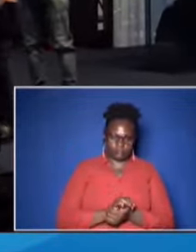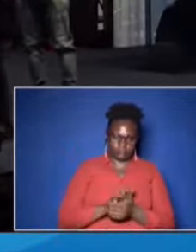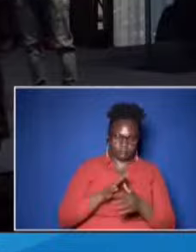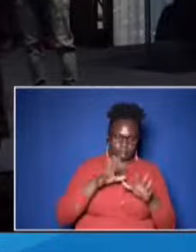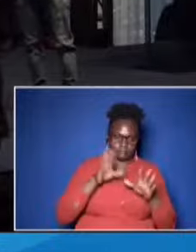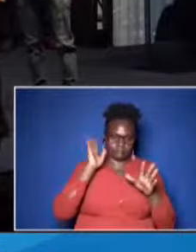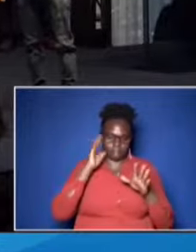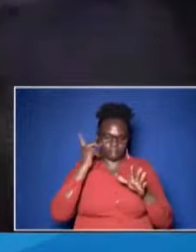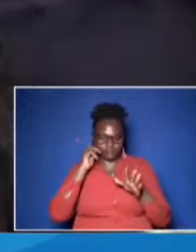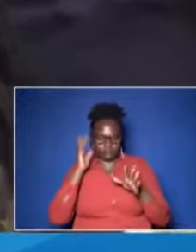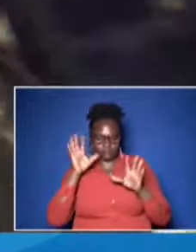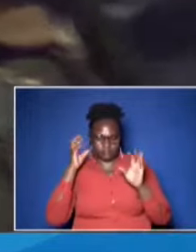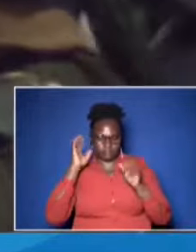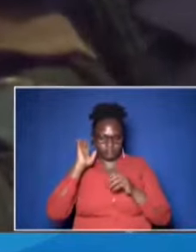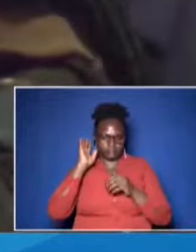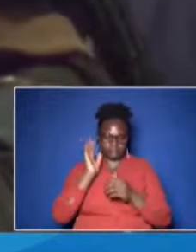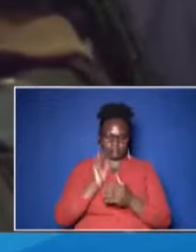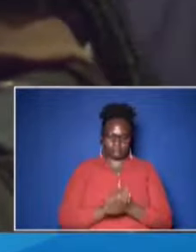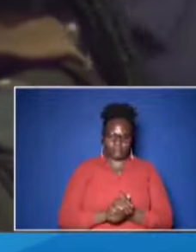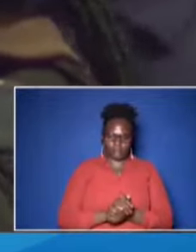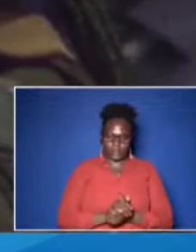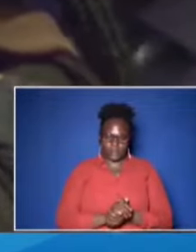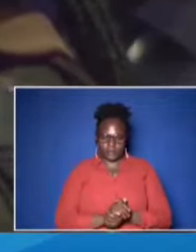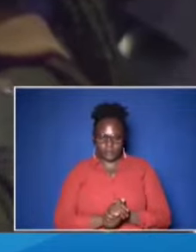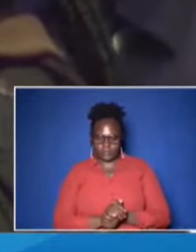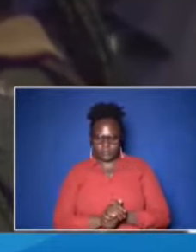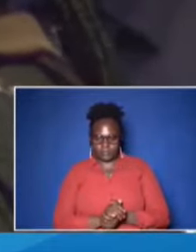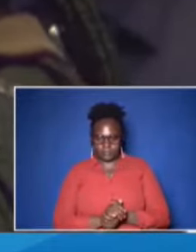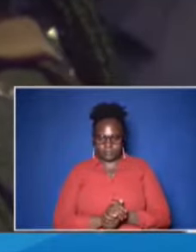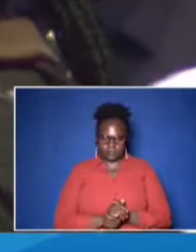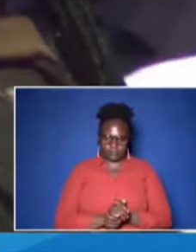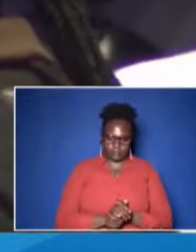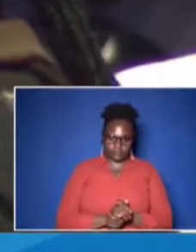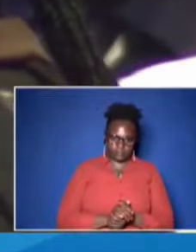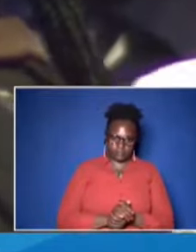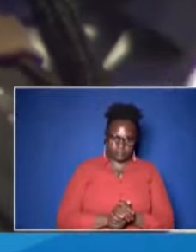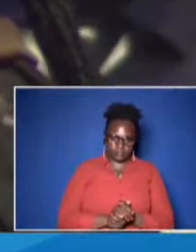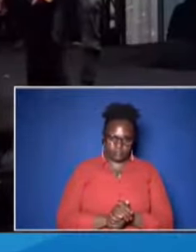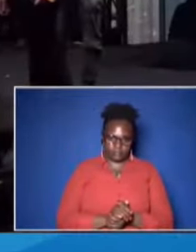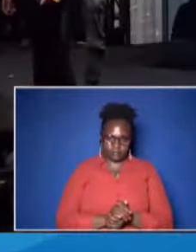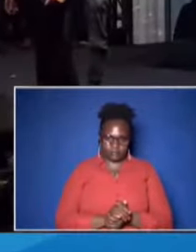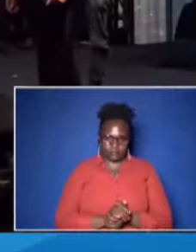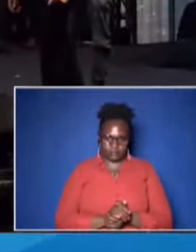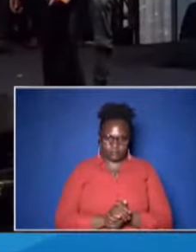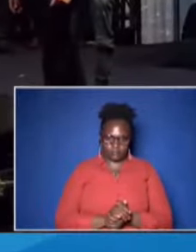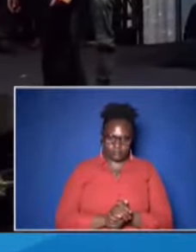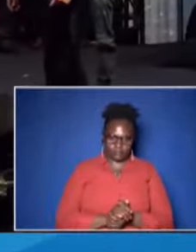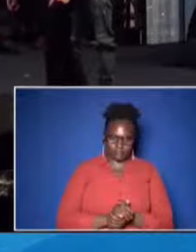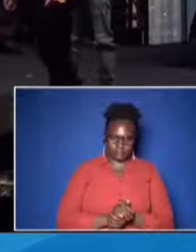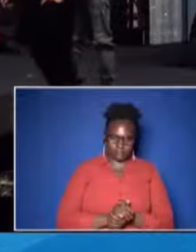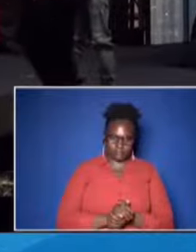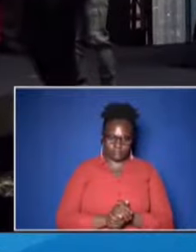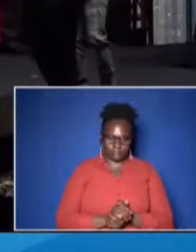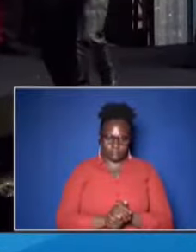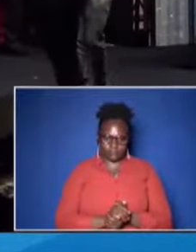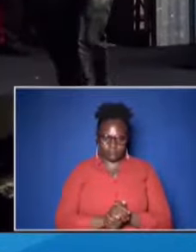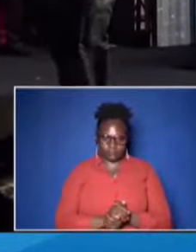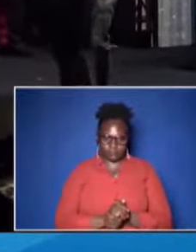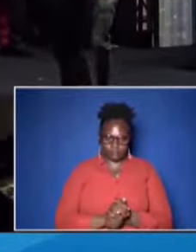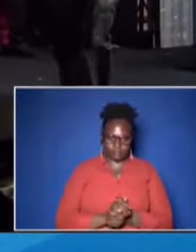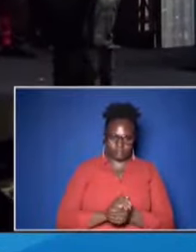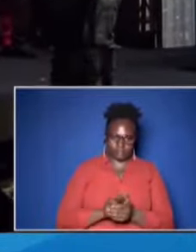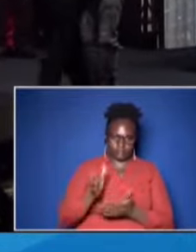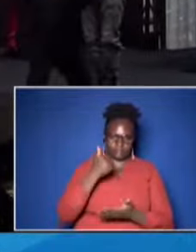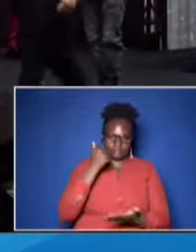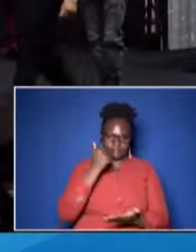me yes can you hear me yes can you hear me yes can you hear me yes yes